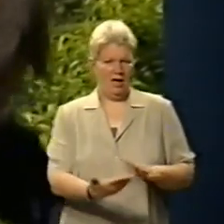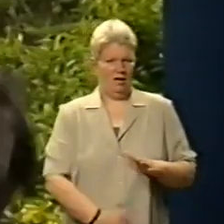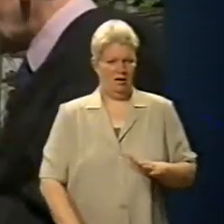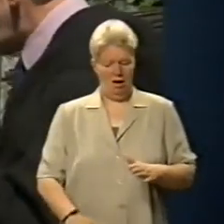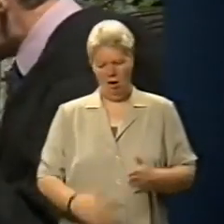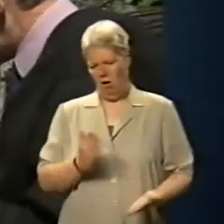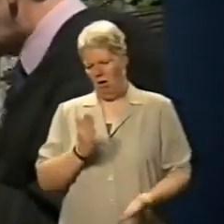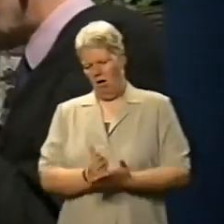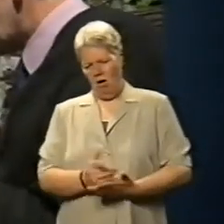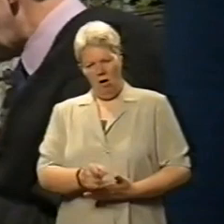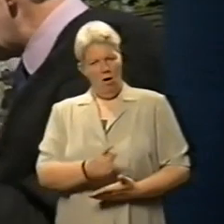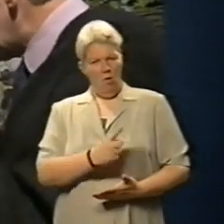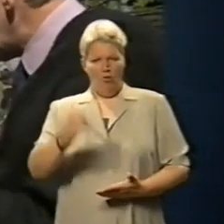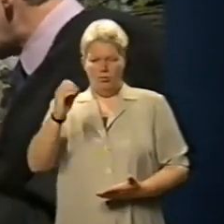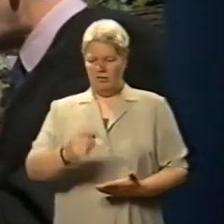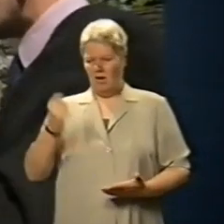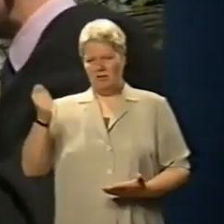100% successful.